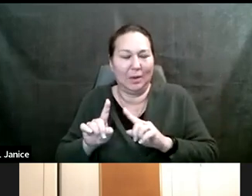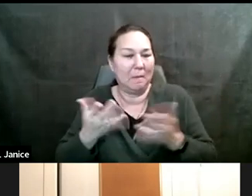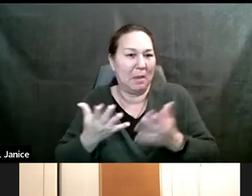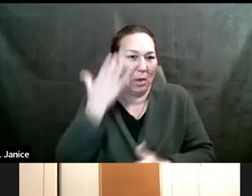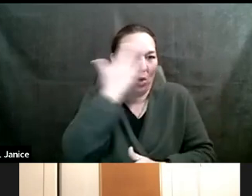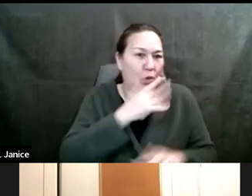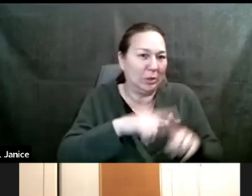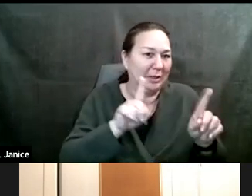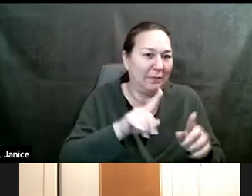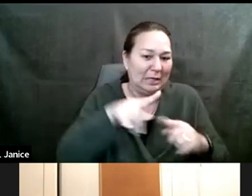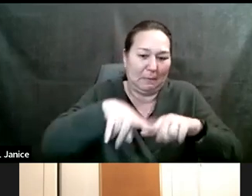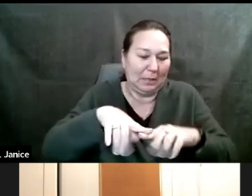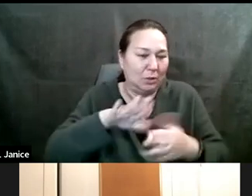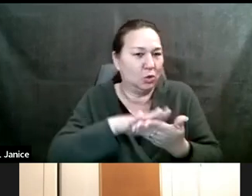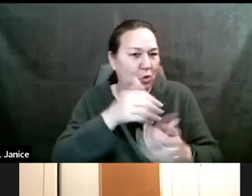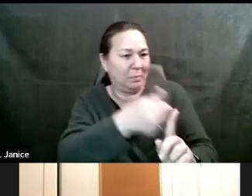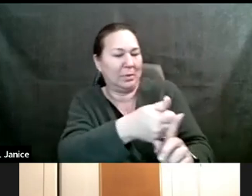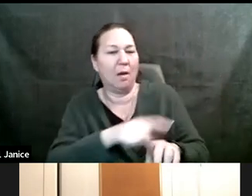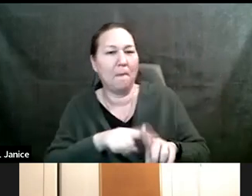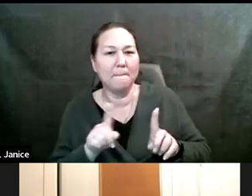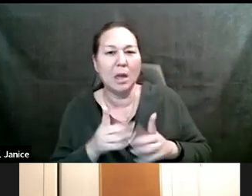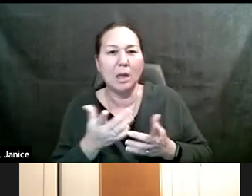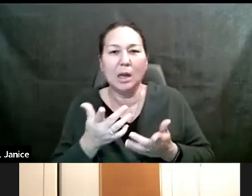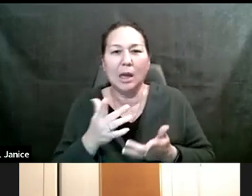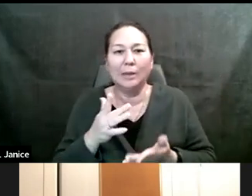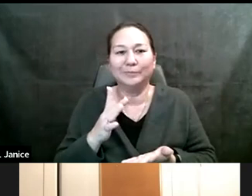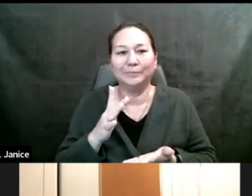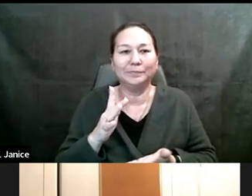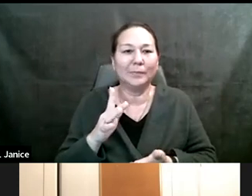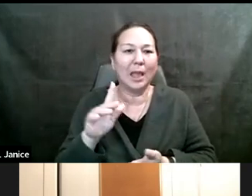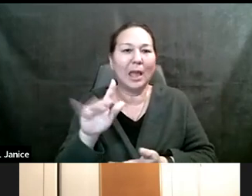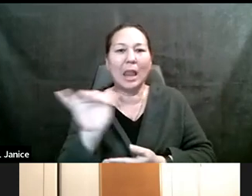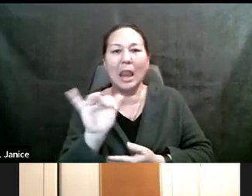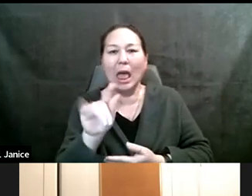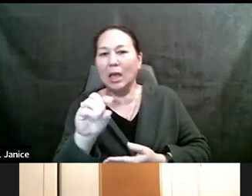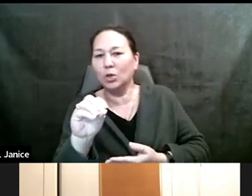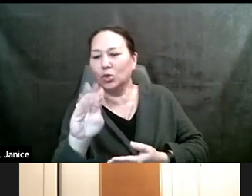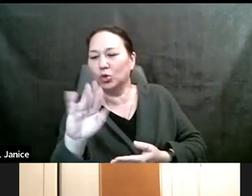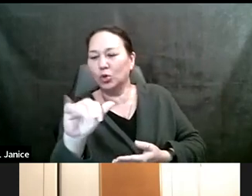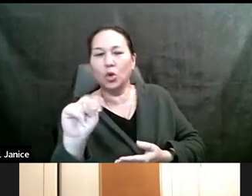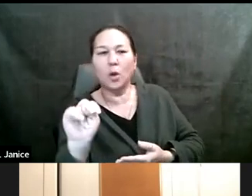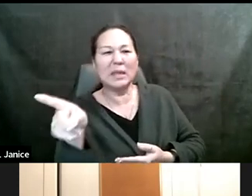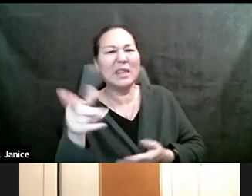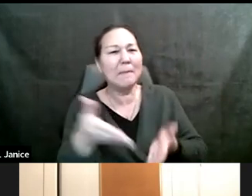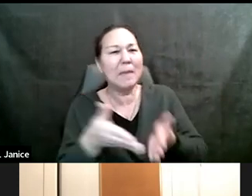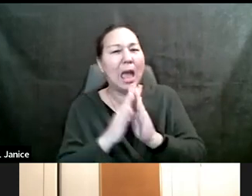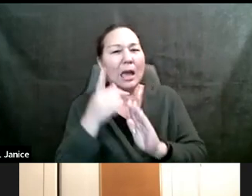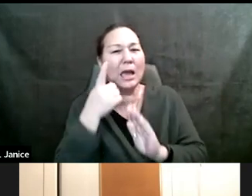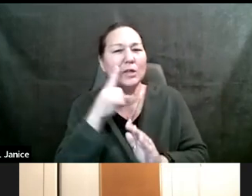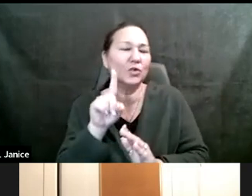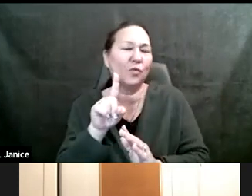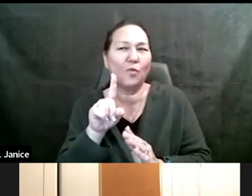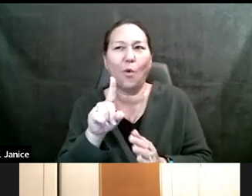Tobin is an example they've been doing a student ambassador program for several years now where they pair